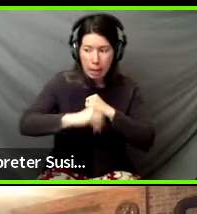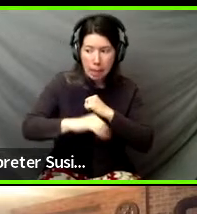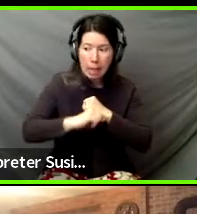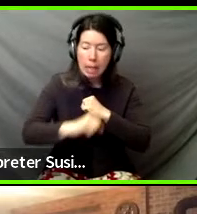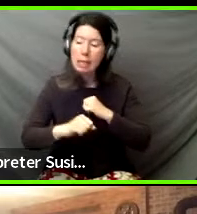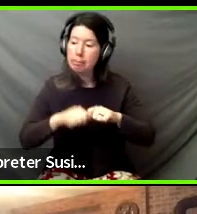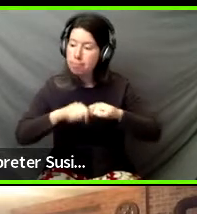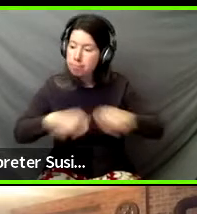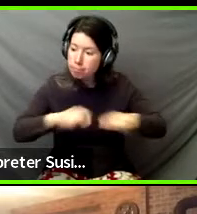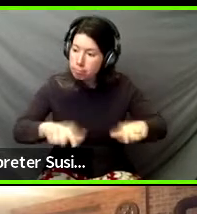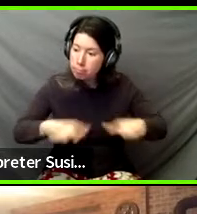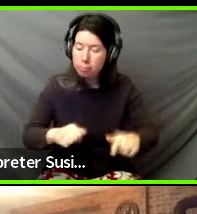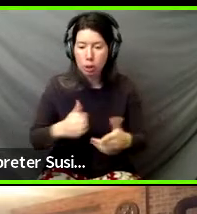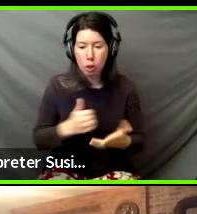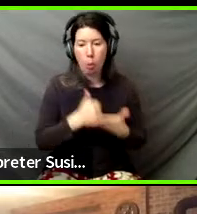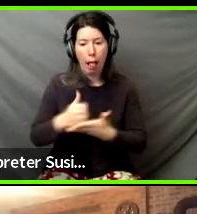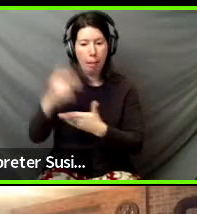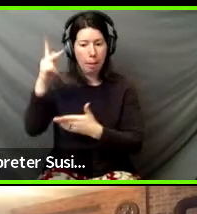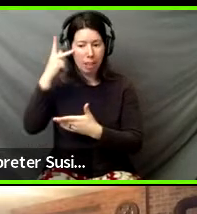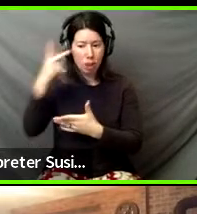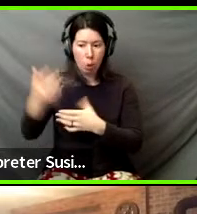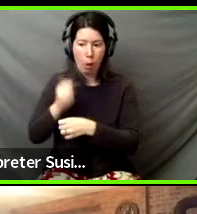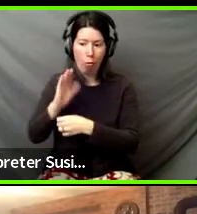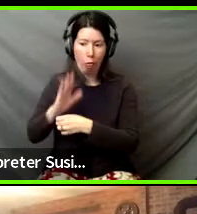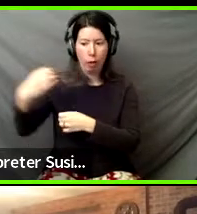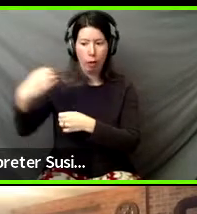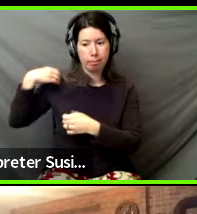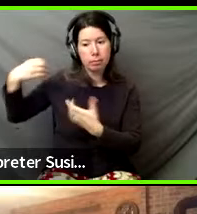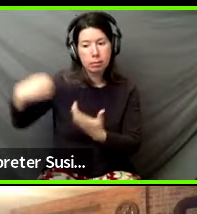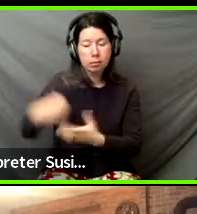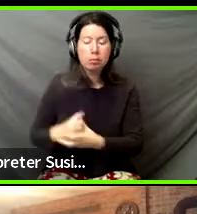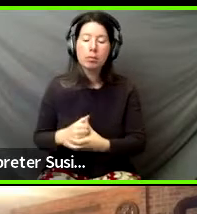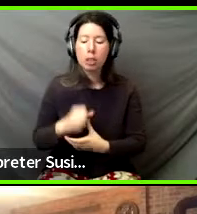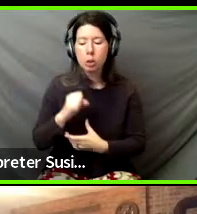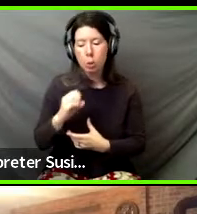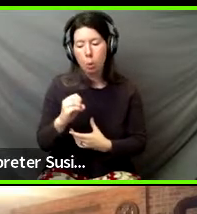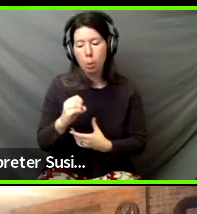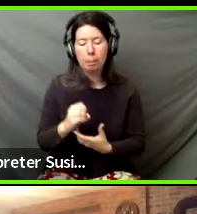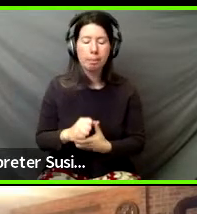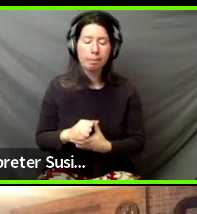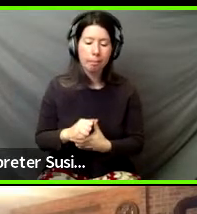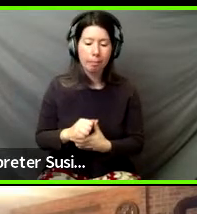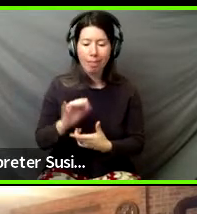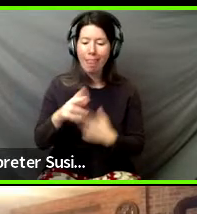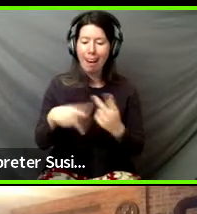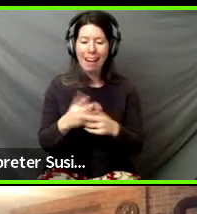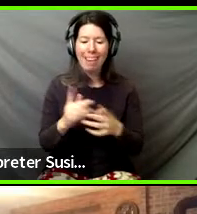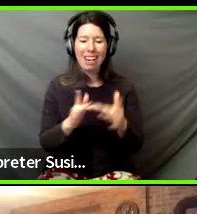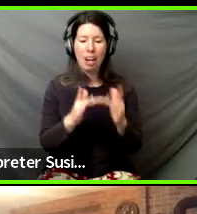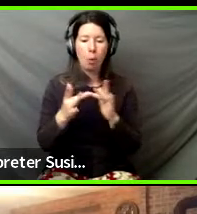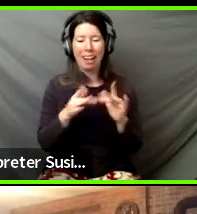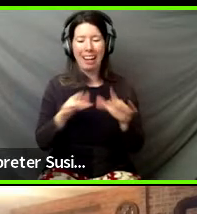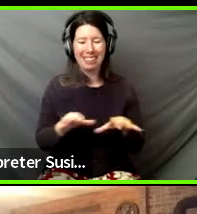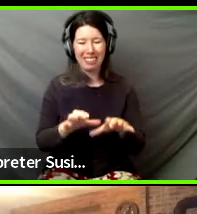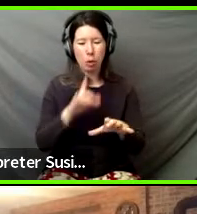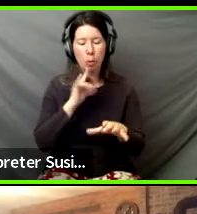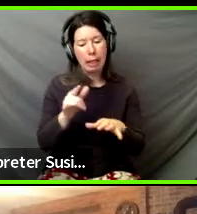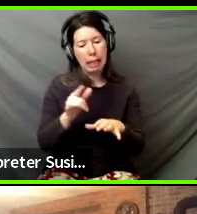help politicians win their offices. So it's those kinds of networking activities that